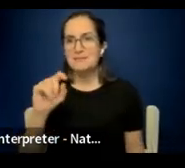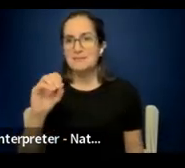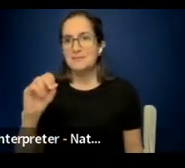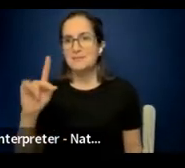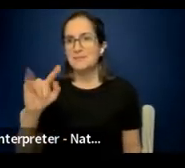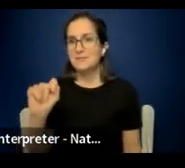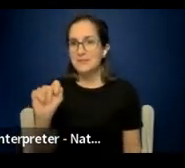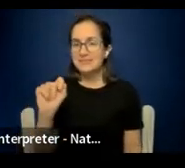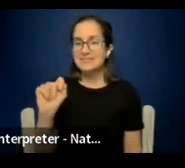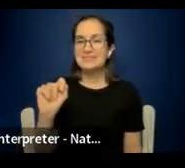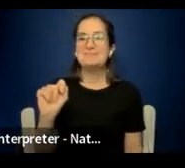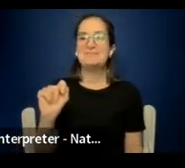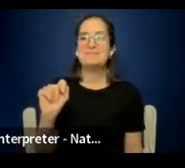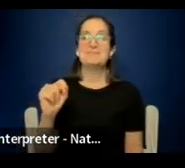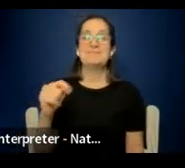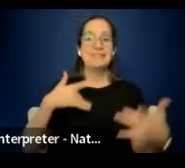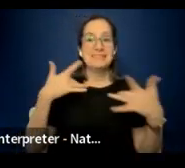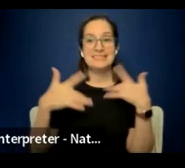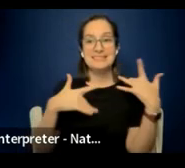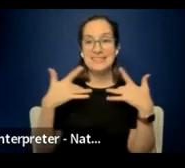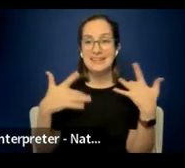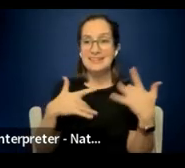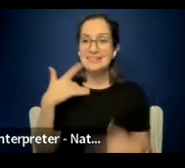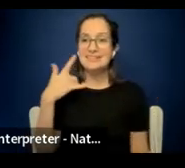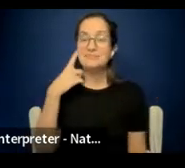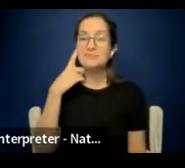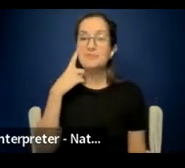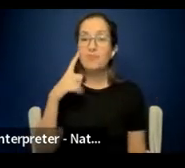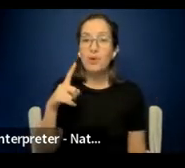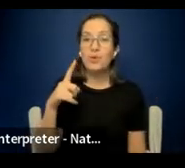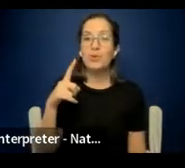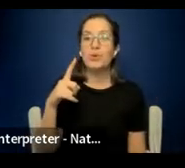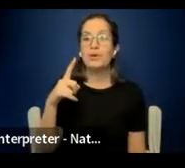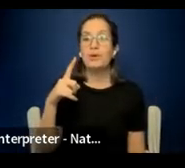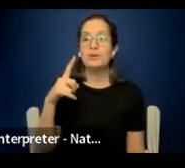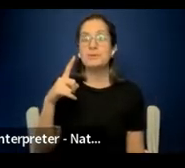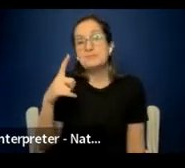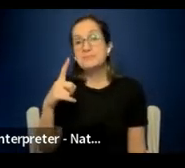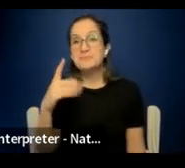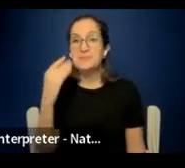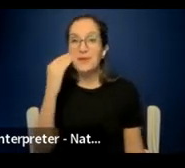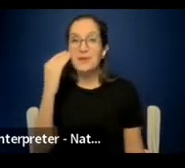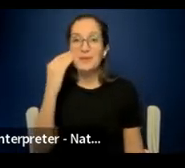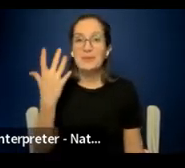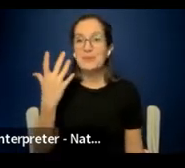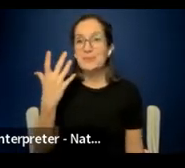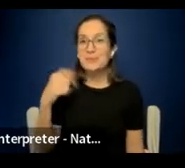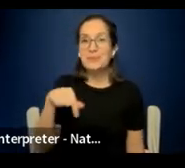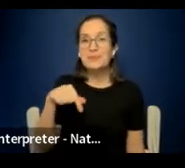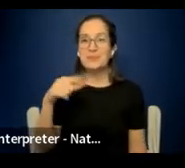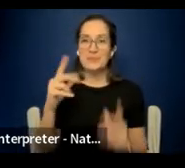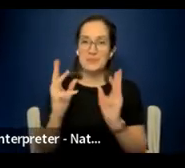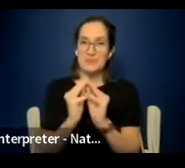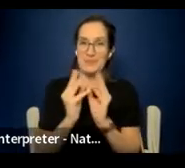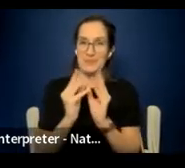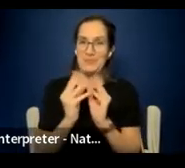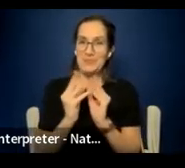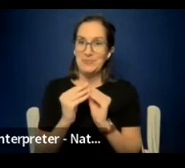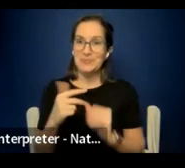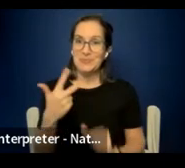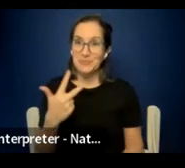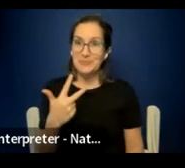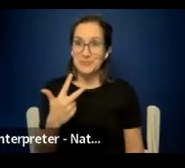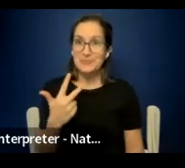and excited to, you know, have done this series with all of you and given you a taste of